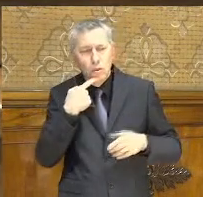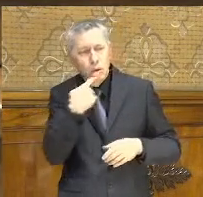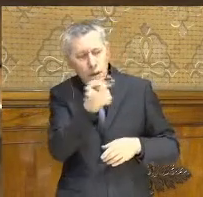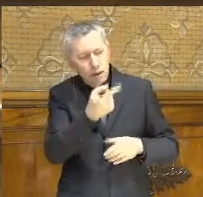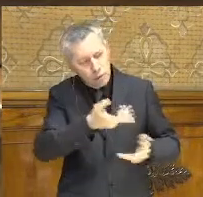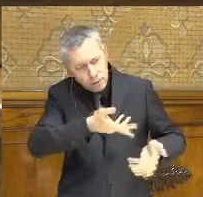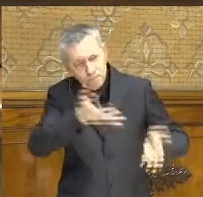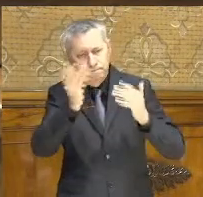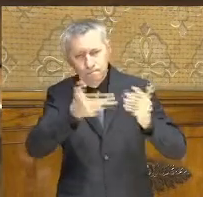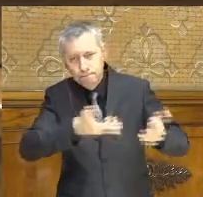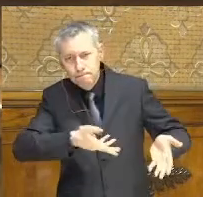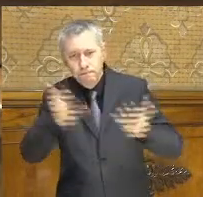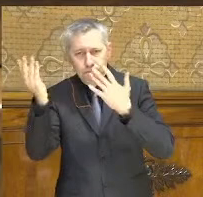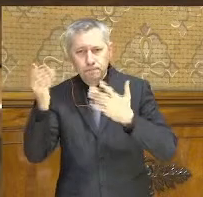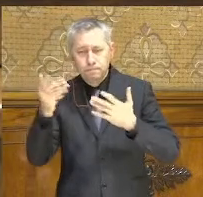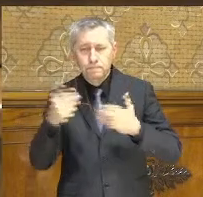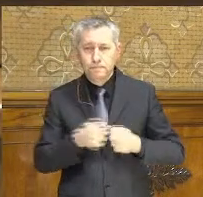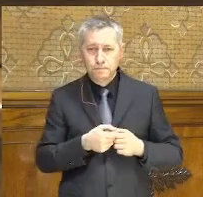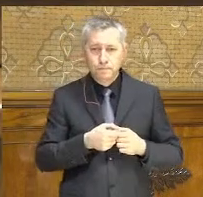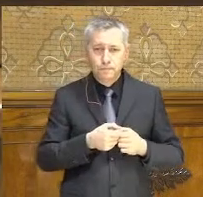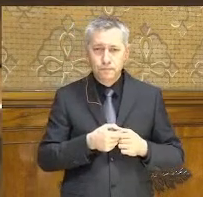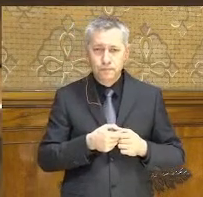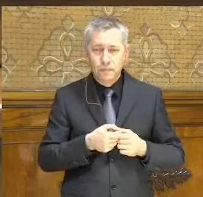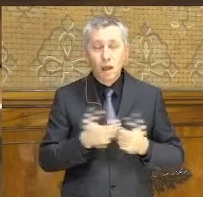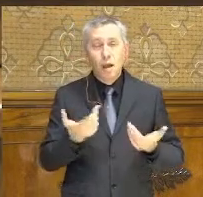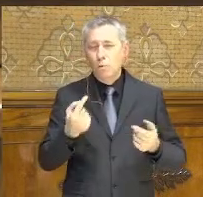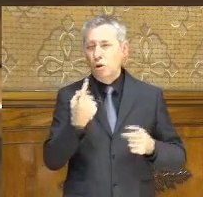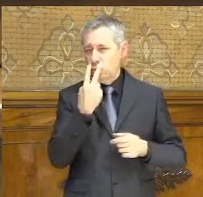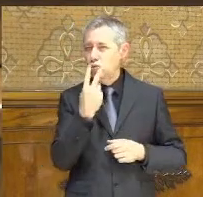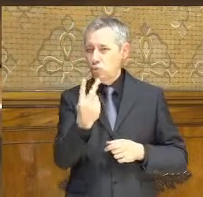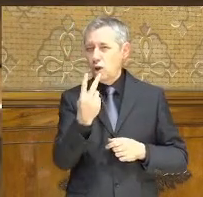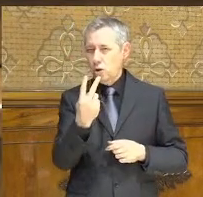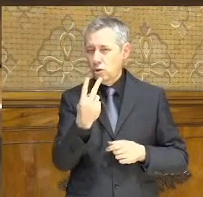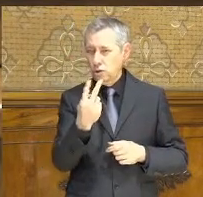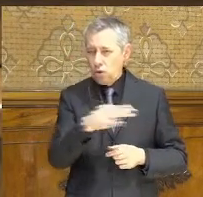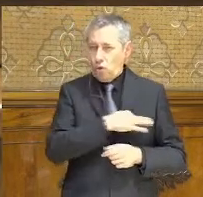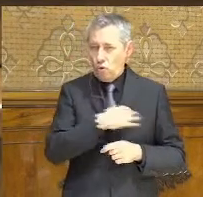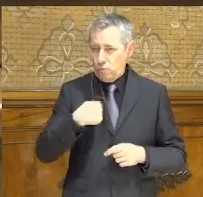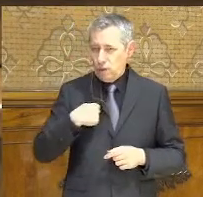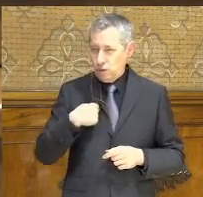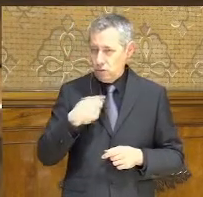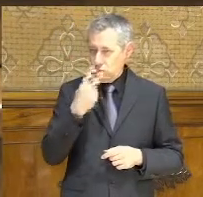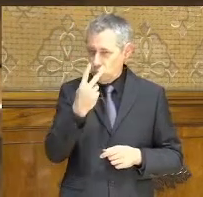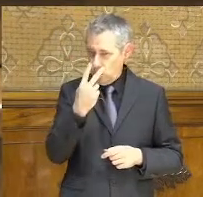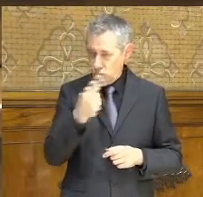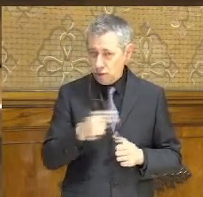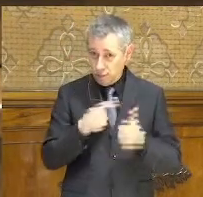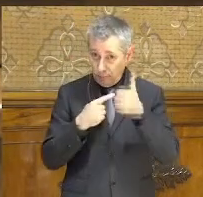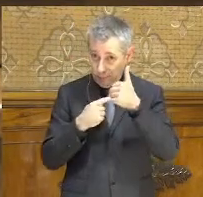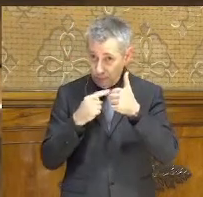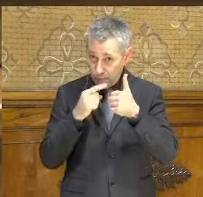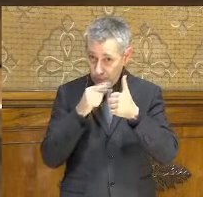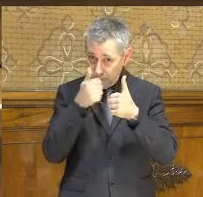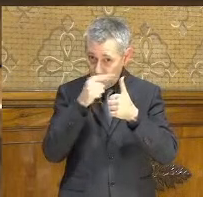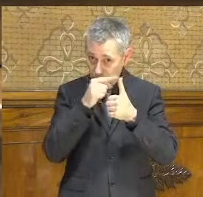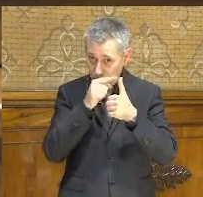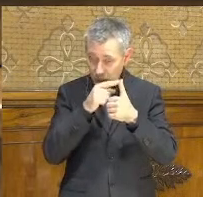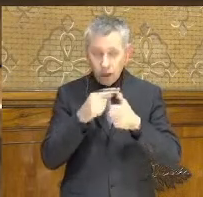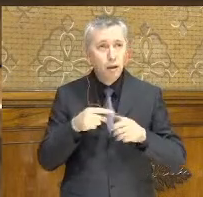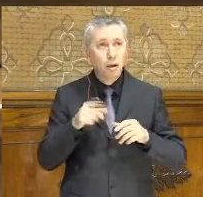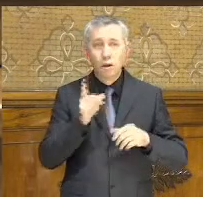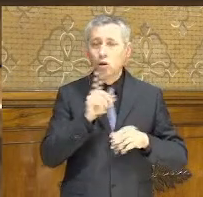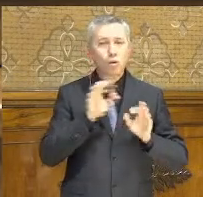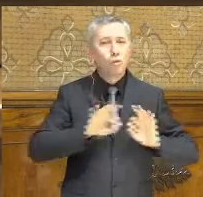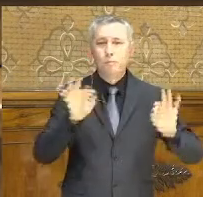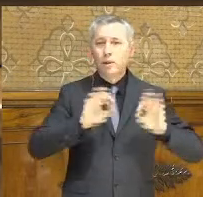Now, there were two things that struck me there. One was the unpreparedness of